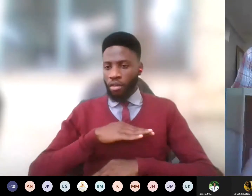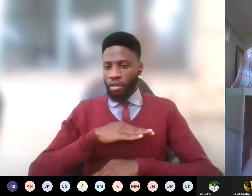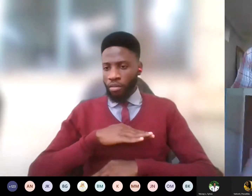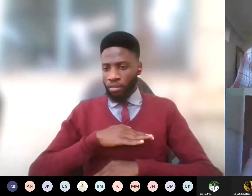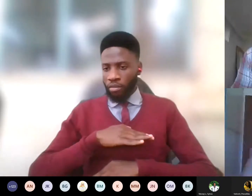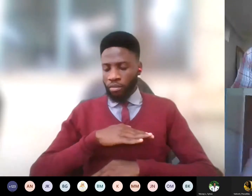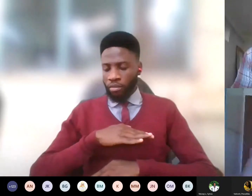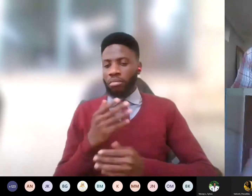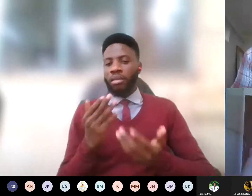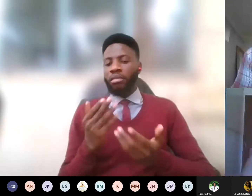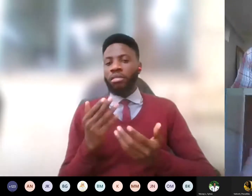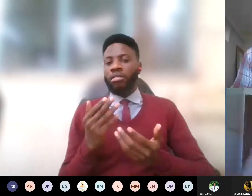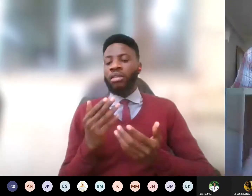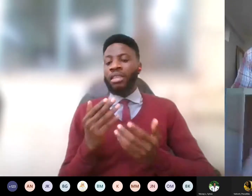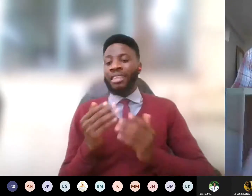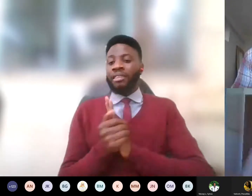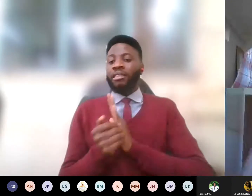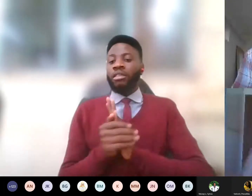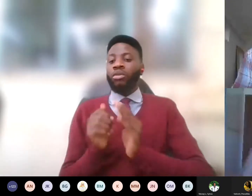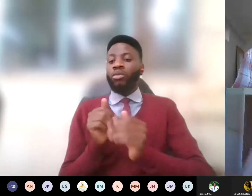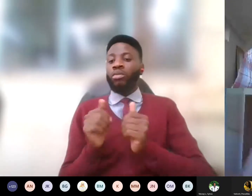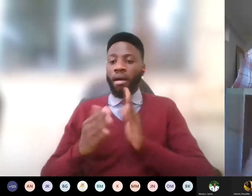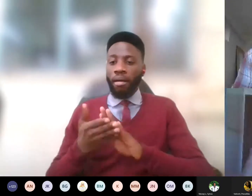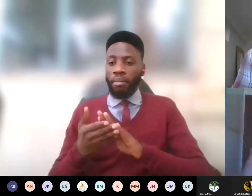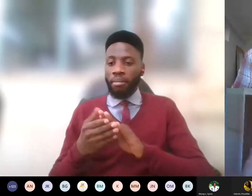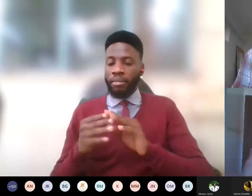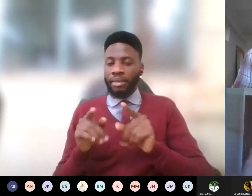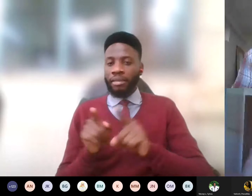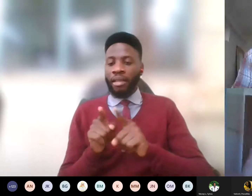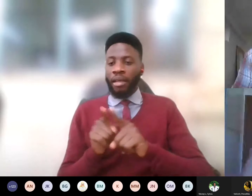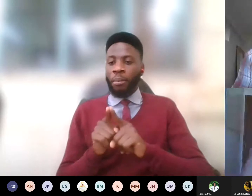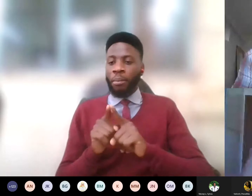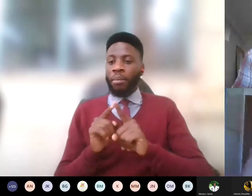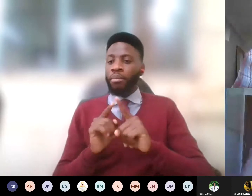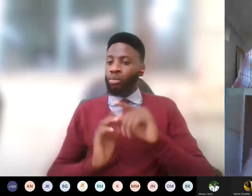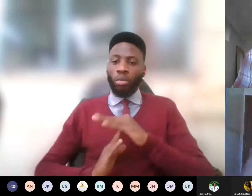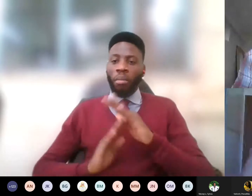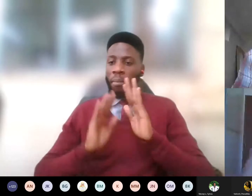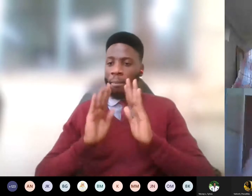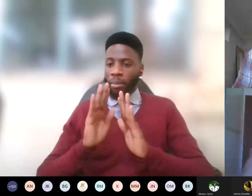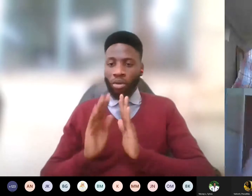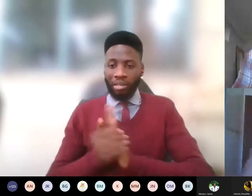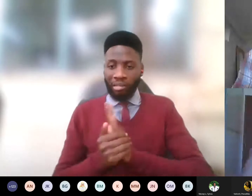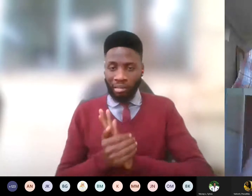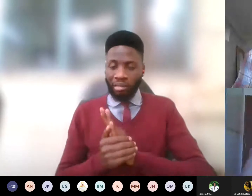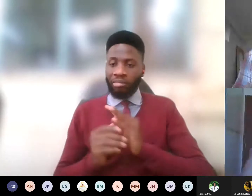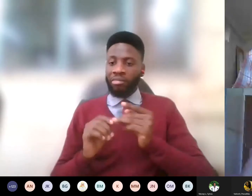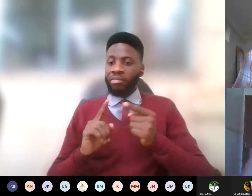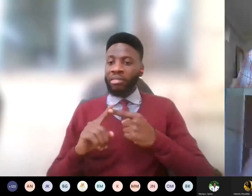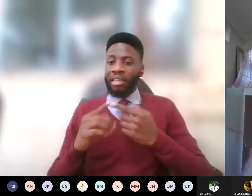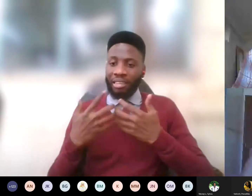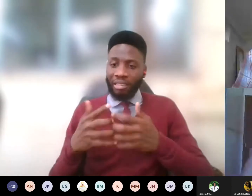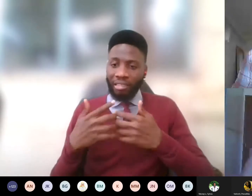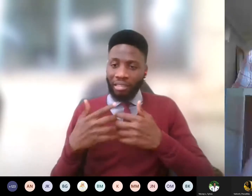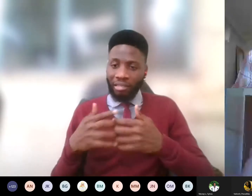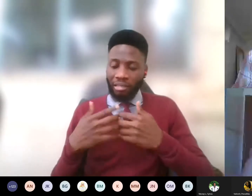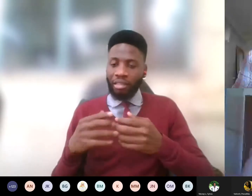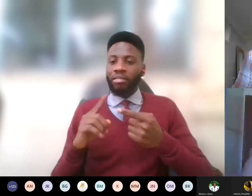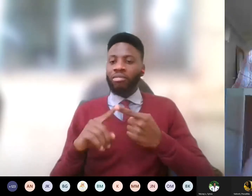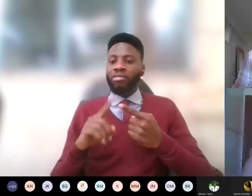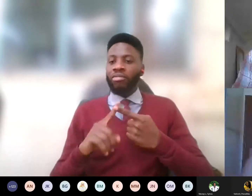line. When Julius Yego was asked, where did you learn your skill? Julius Yego said, from